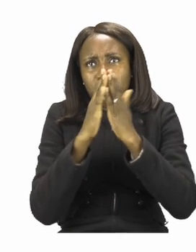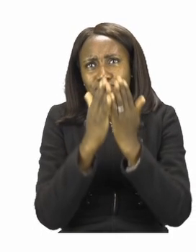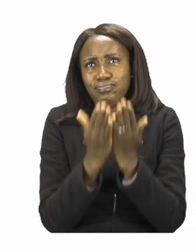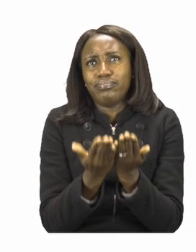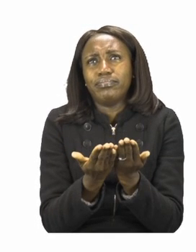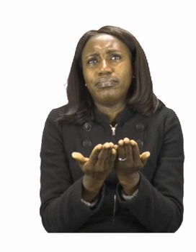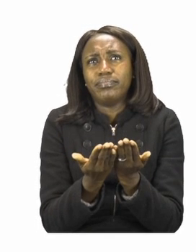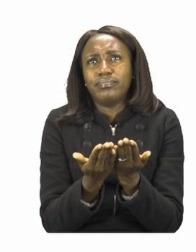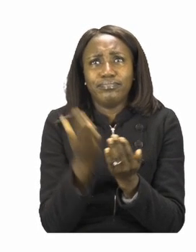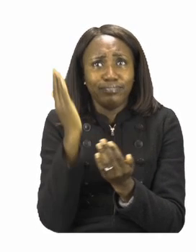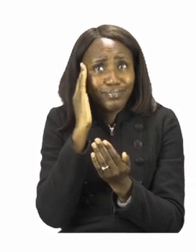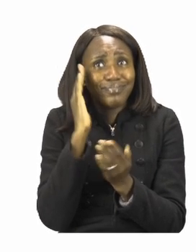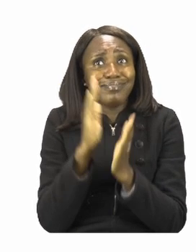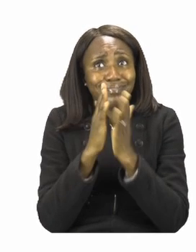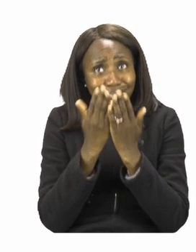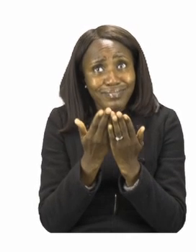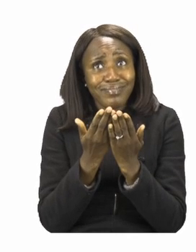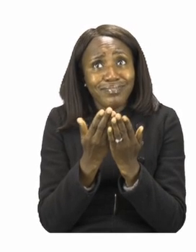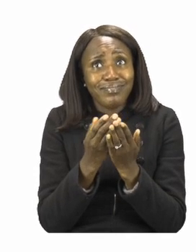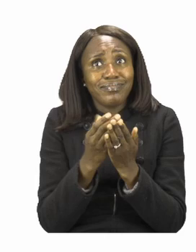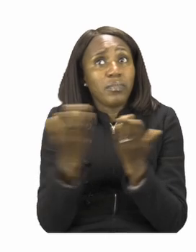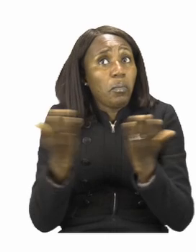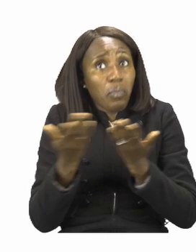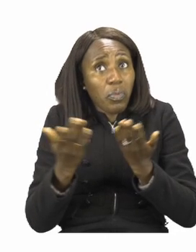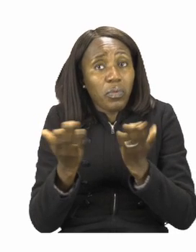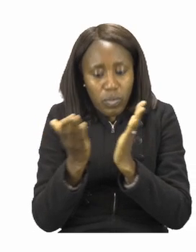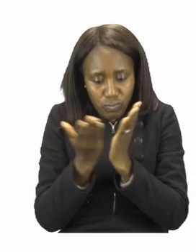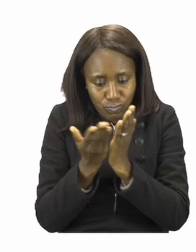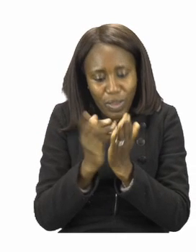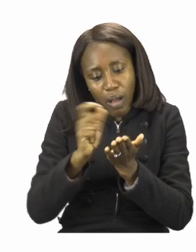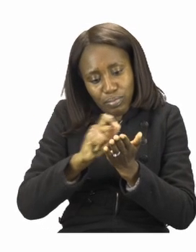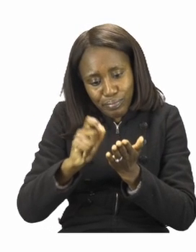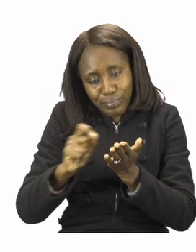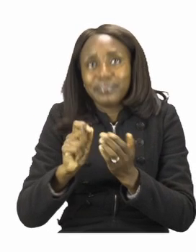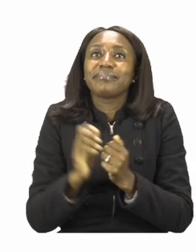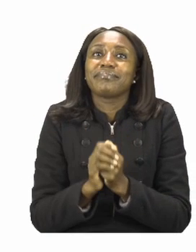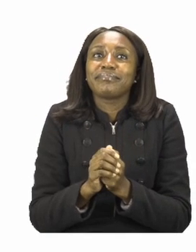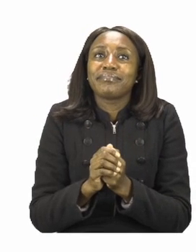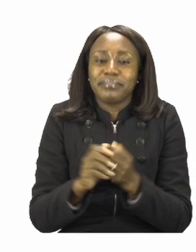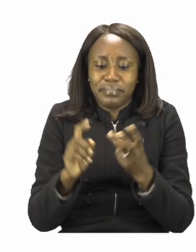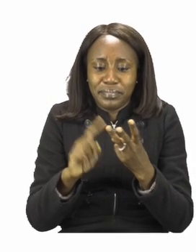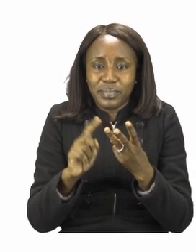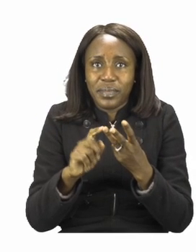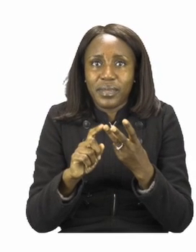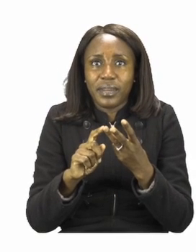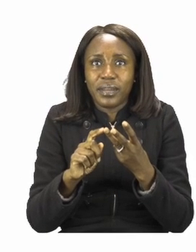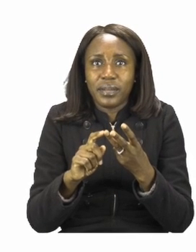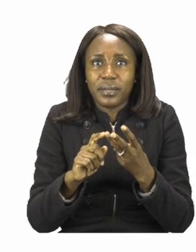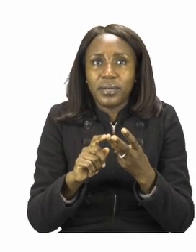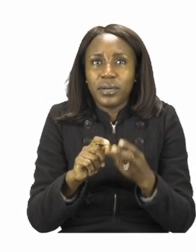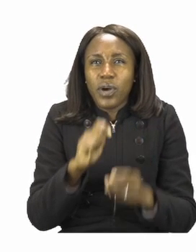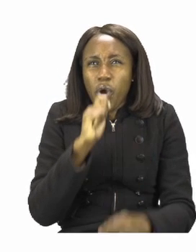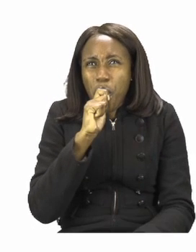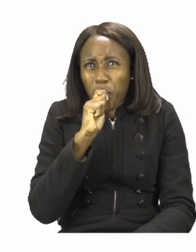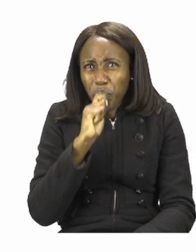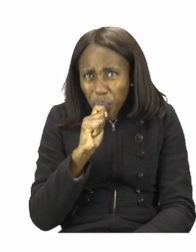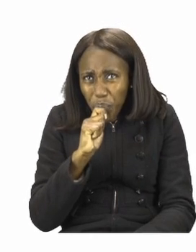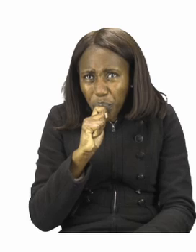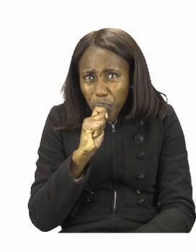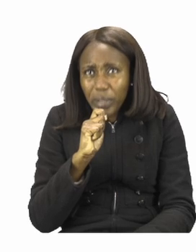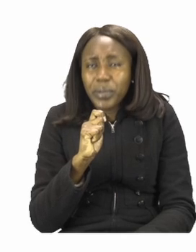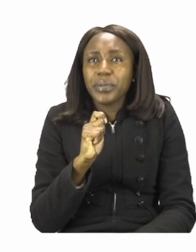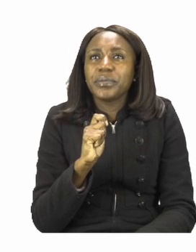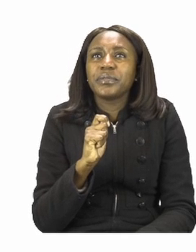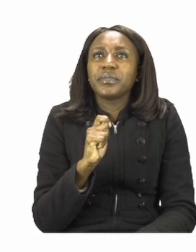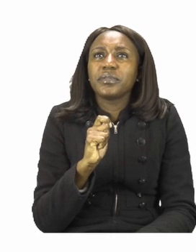all know books because we use them at school. The next thing we can see is called a whistle. Now this